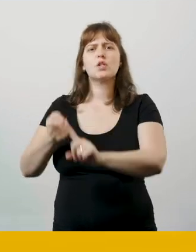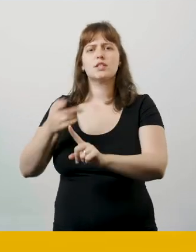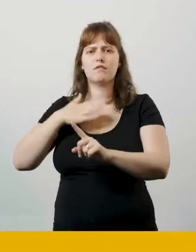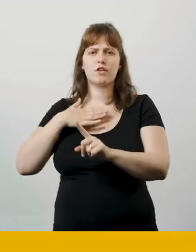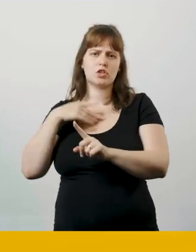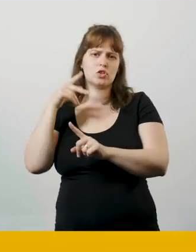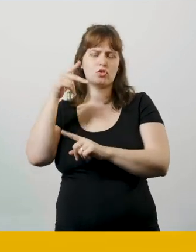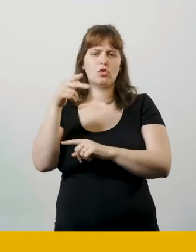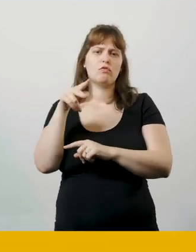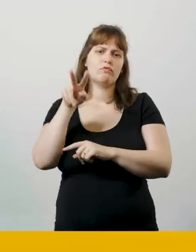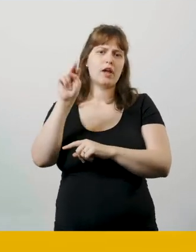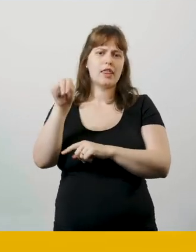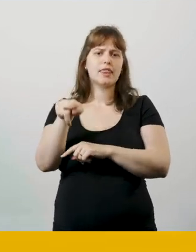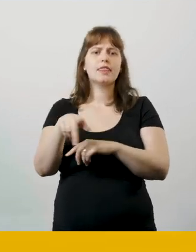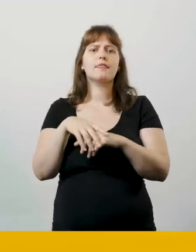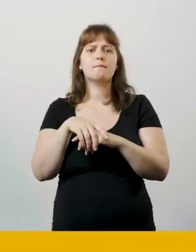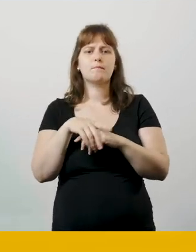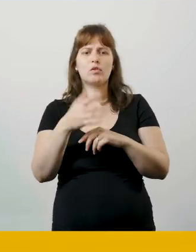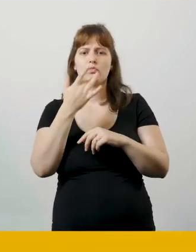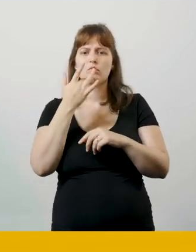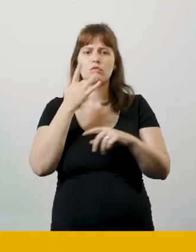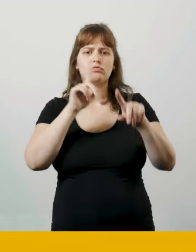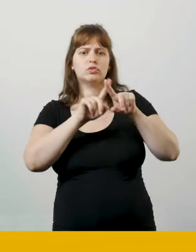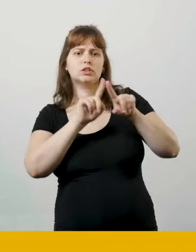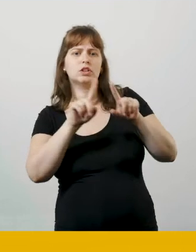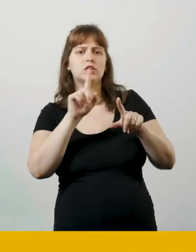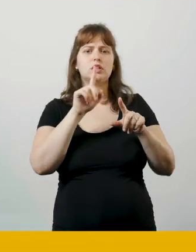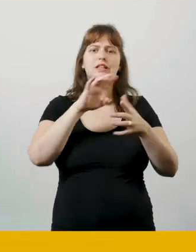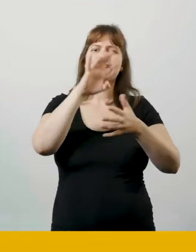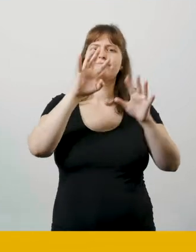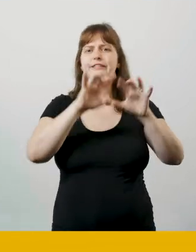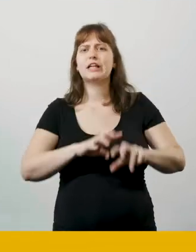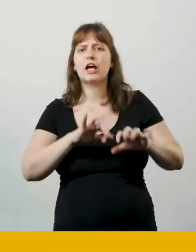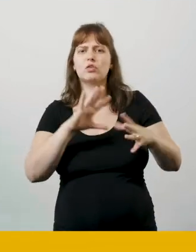build, create, co-create, co-design alternative scenarios.